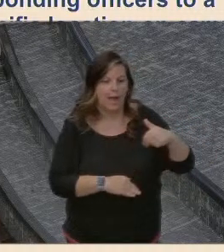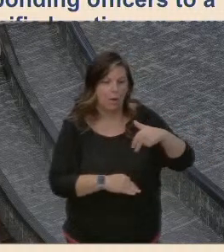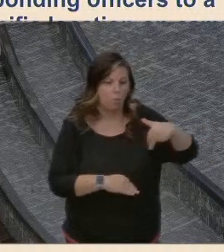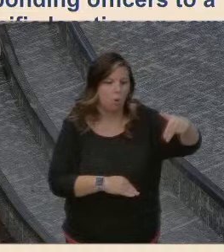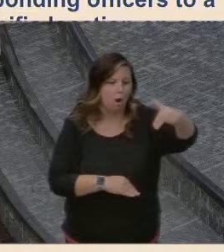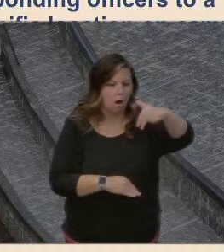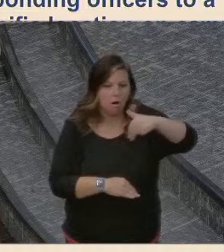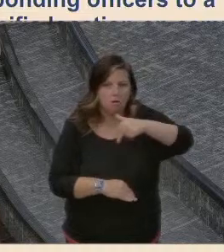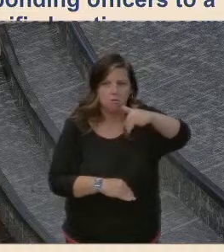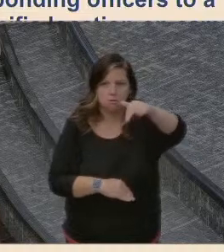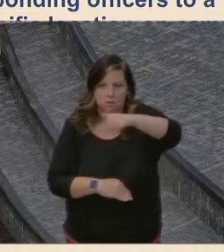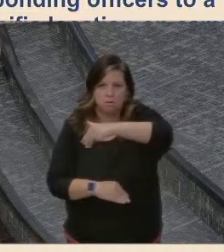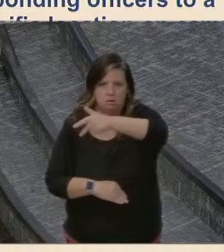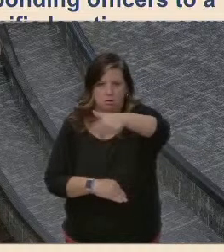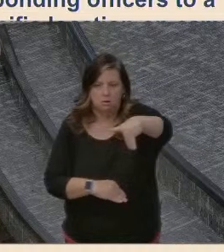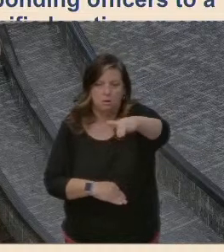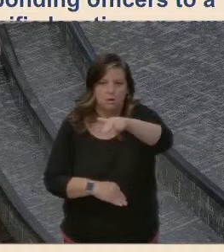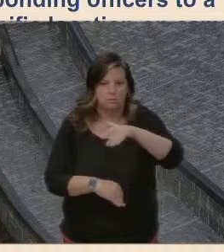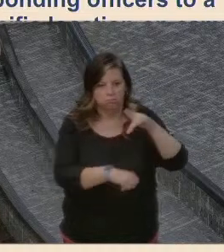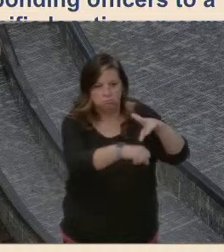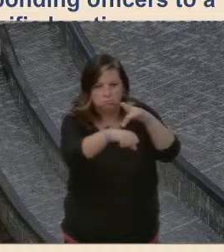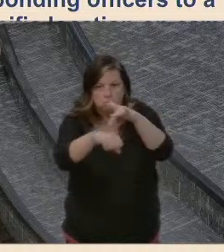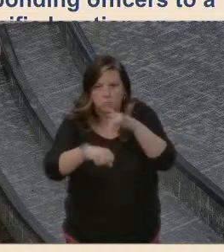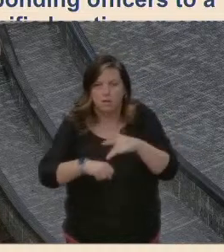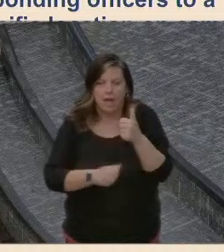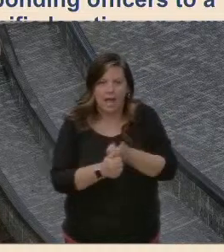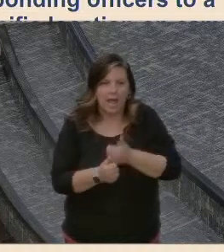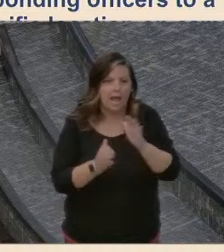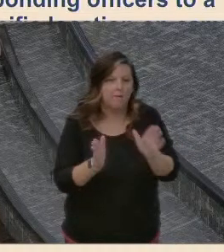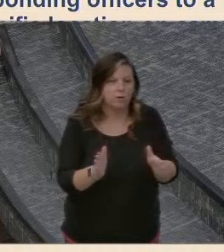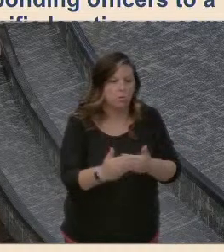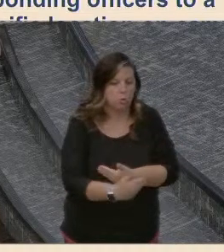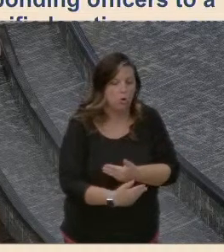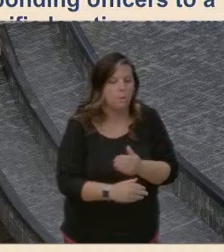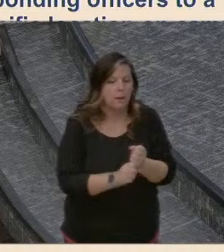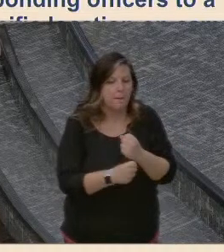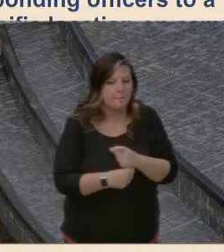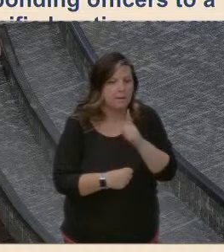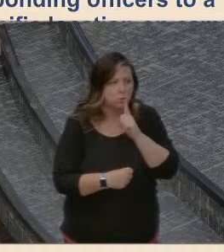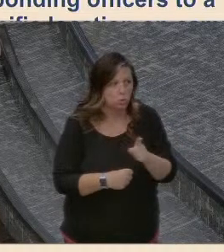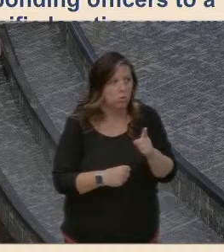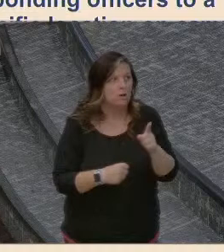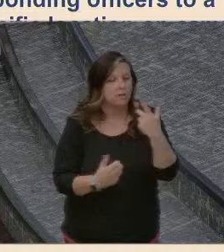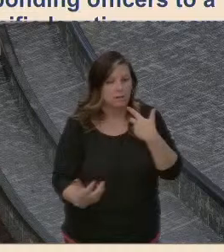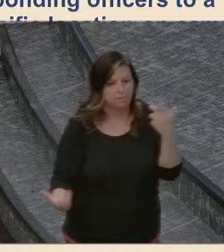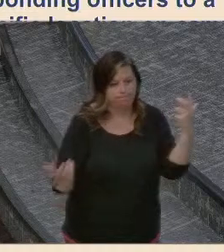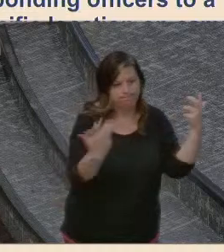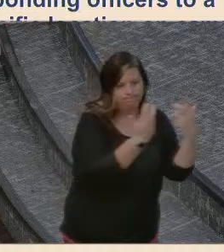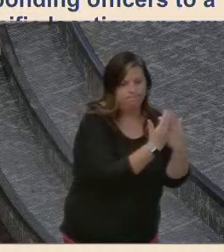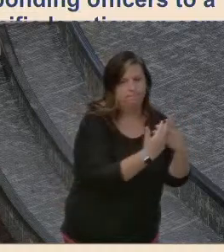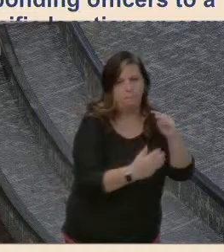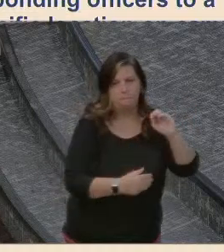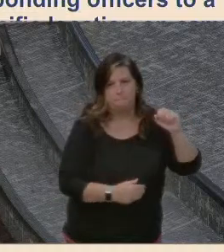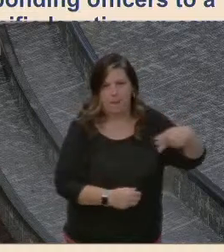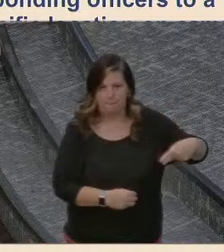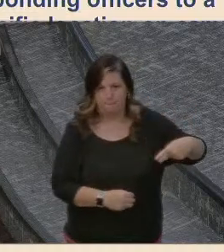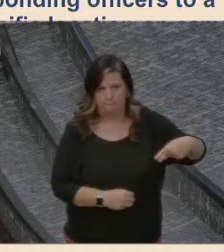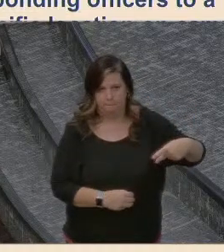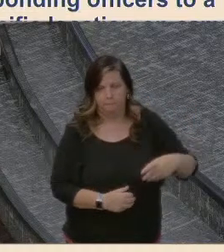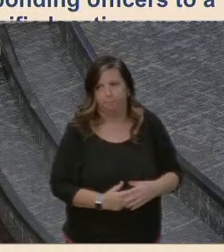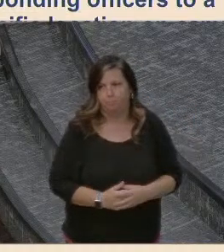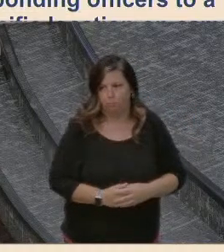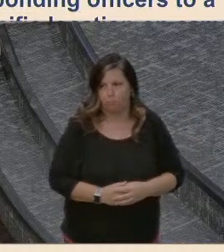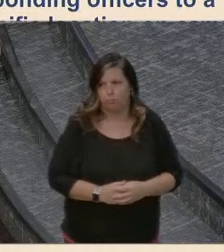room by room, and make sure that those areas are identified on this map, so that in the event